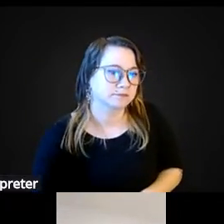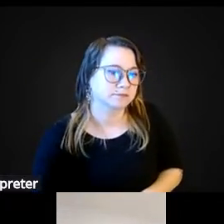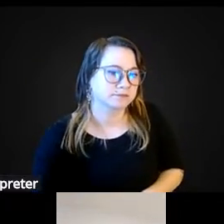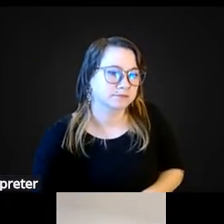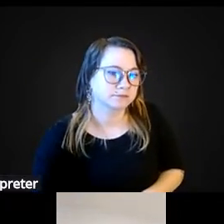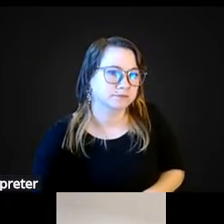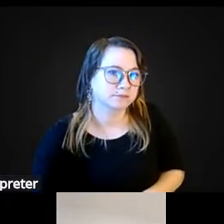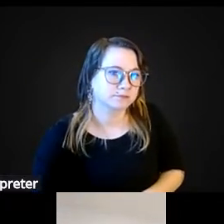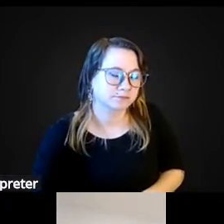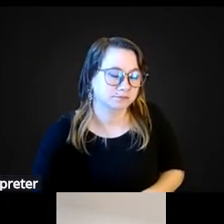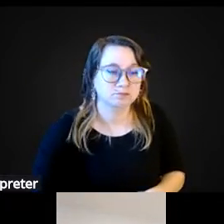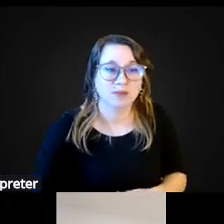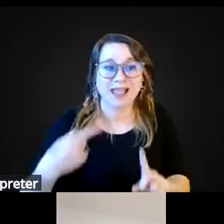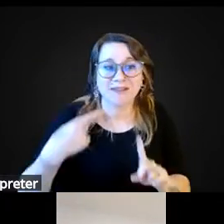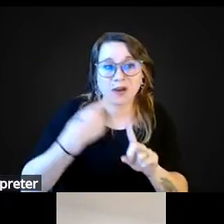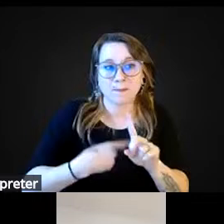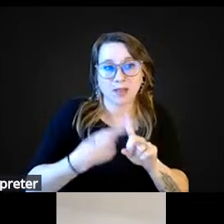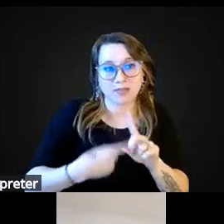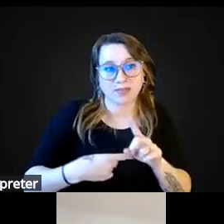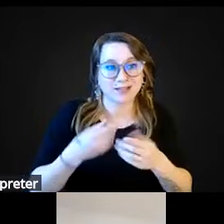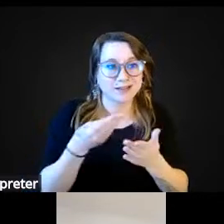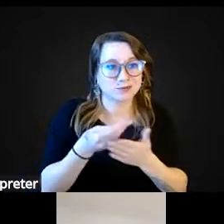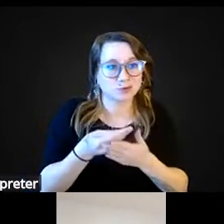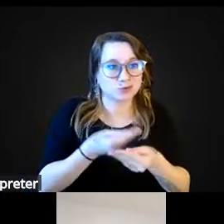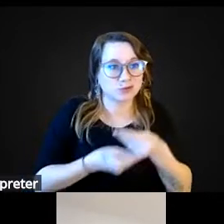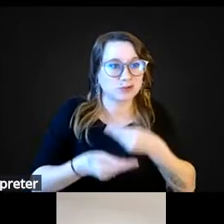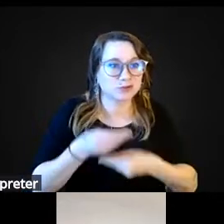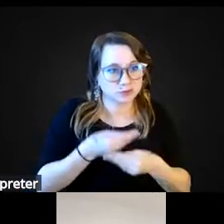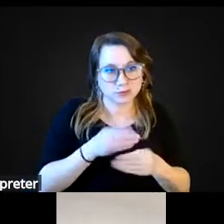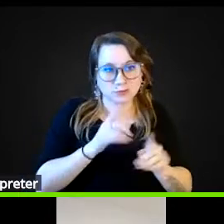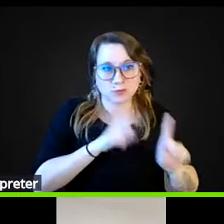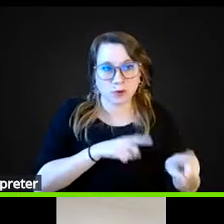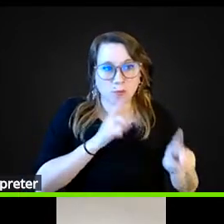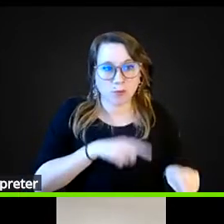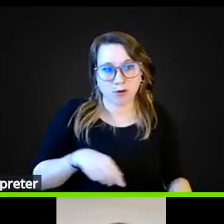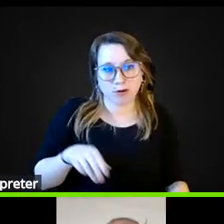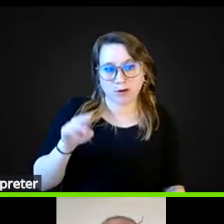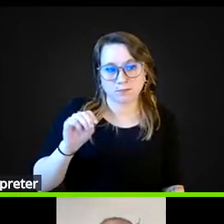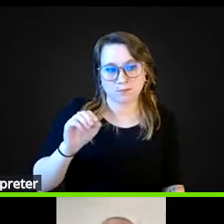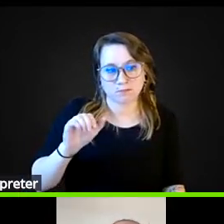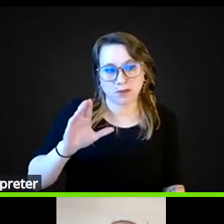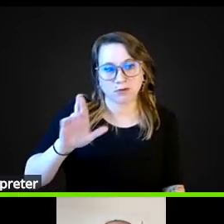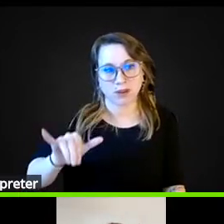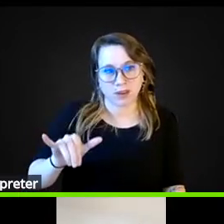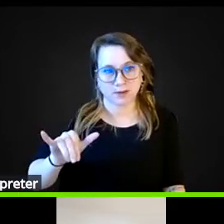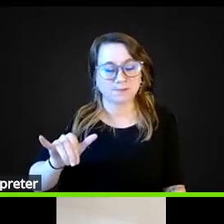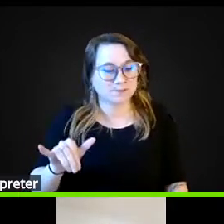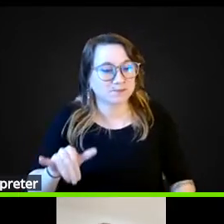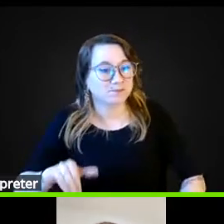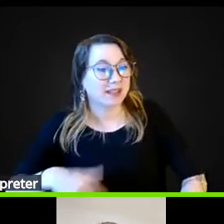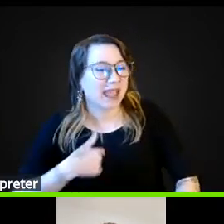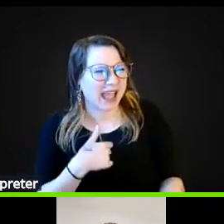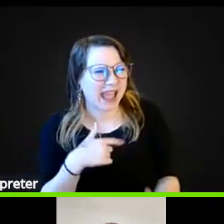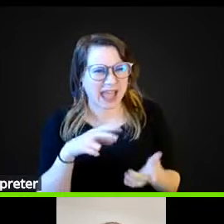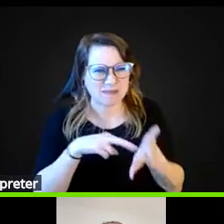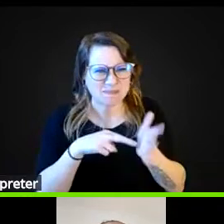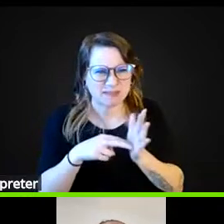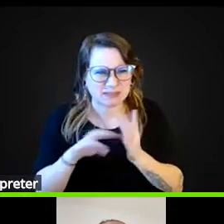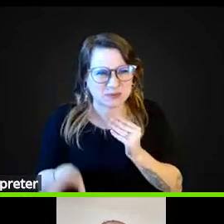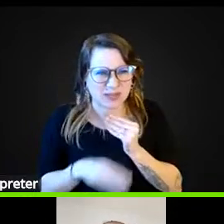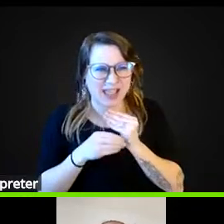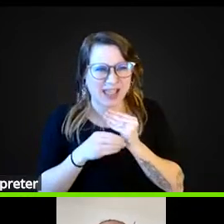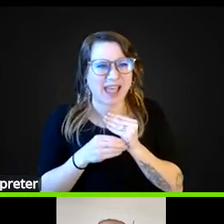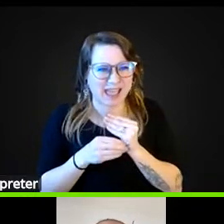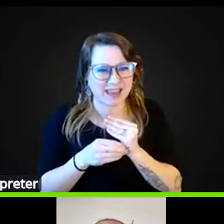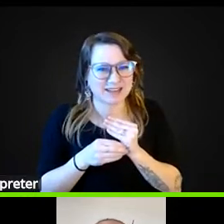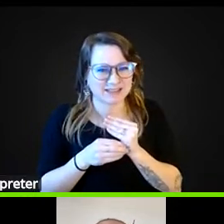our monthly treasurer report. Commissioner McCray. Hey, so I meant to add in addition, I am actually